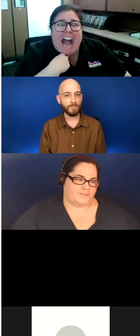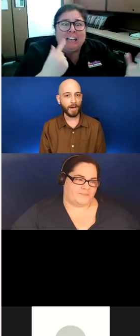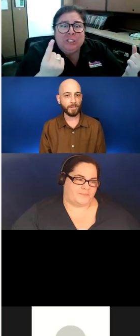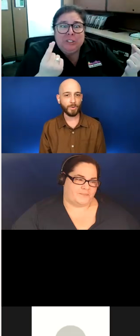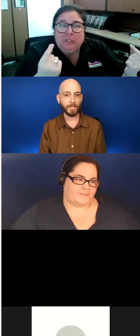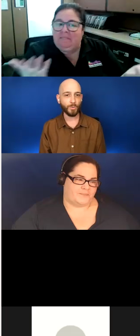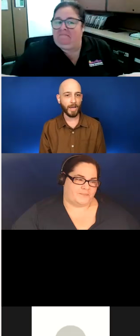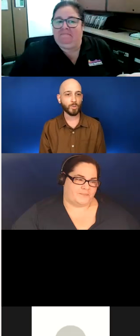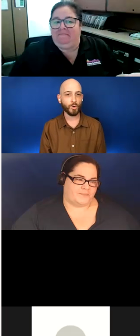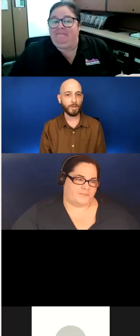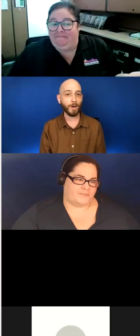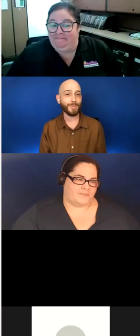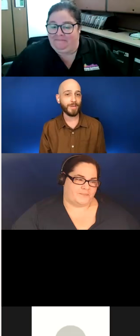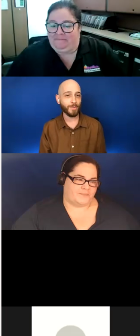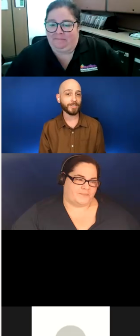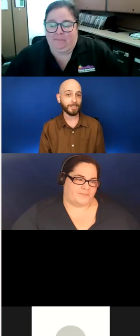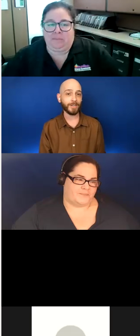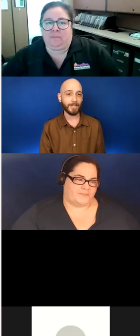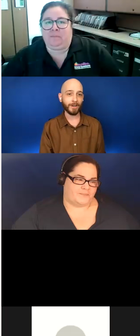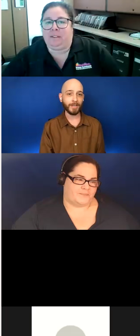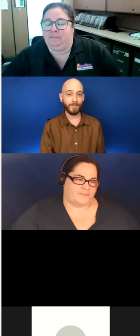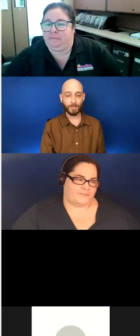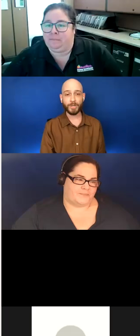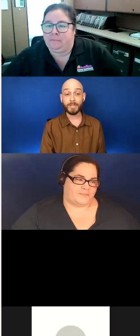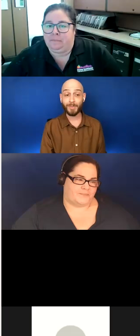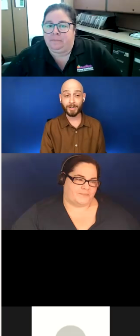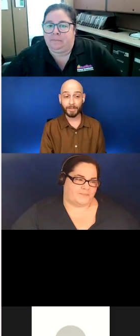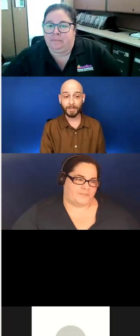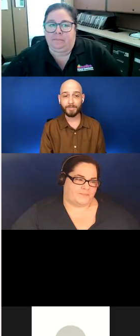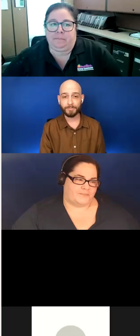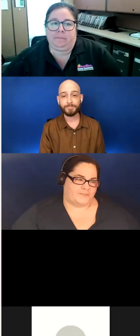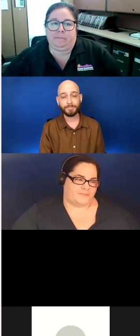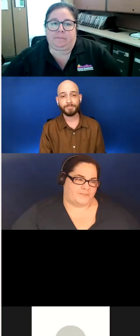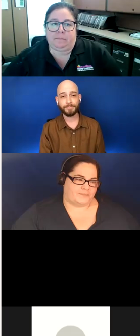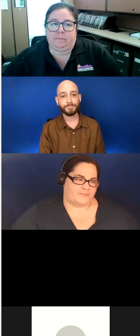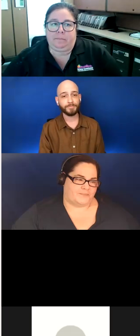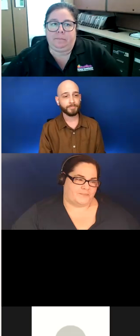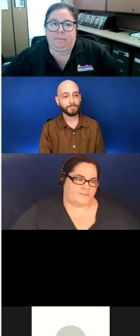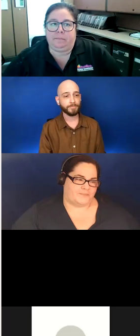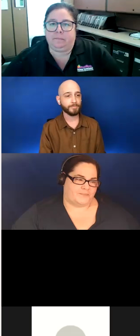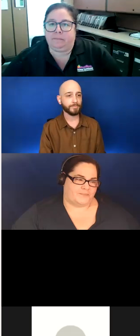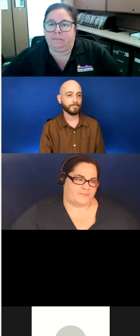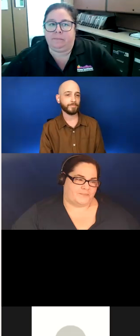I could easily evacuate. You wouldn't have to worry about me being stuck in here. I could evacuate independently.